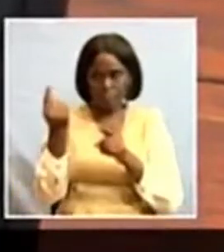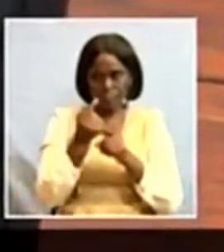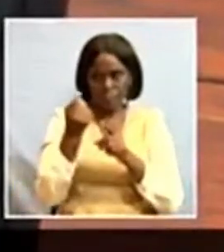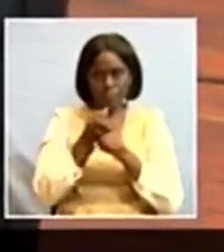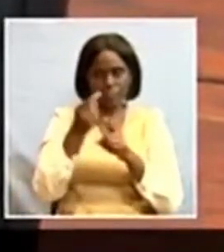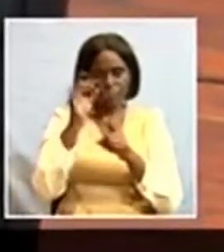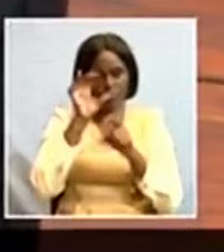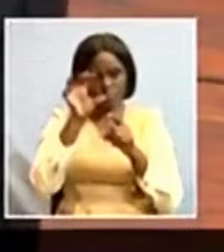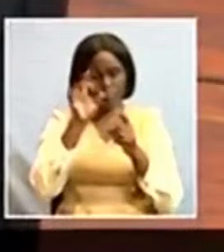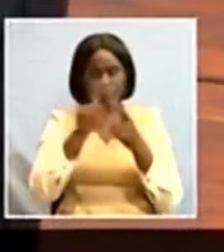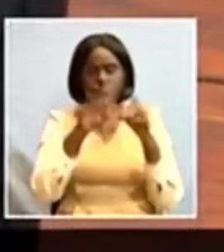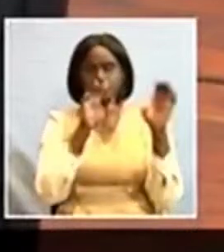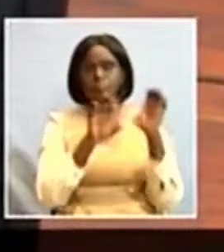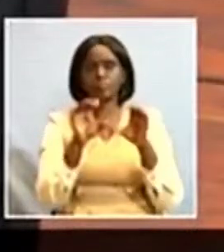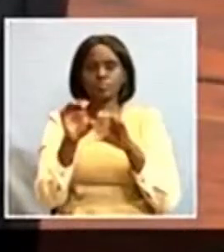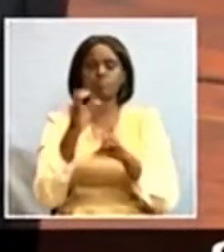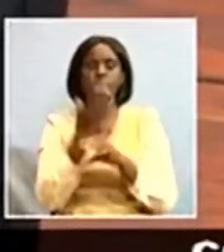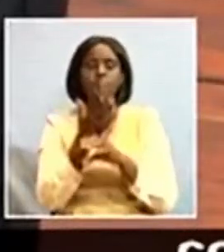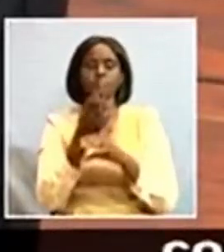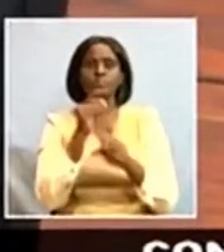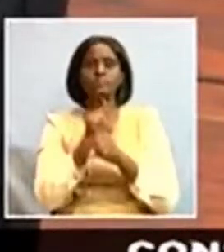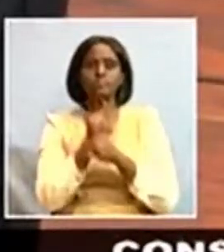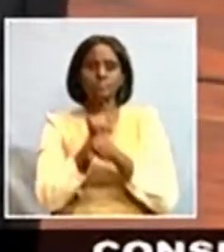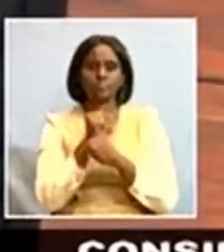province to do this job?